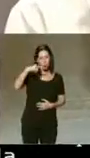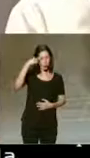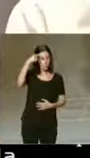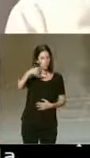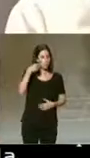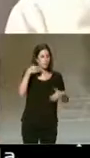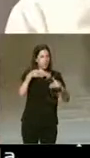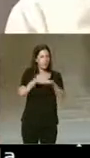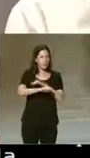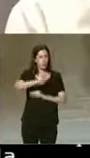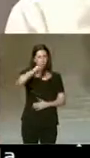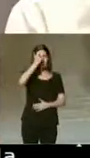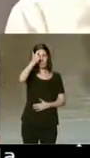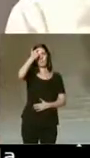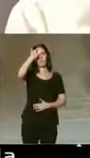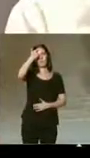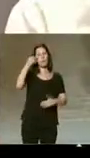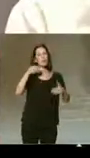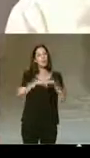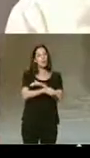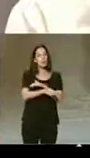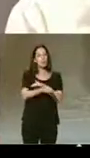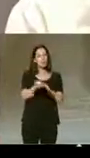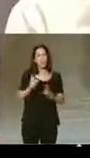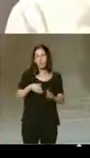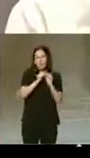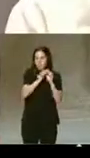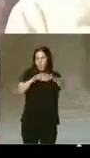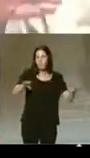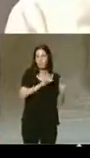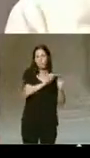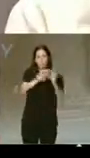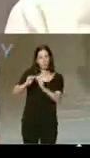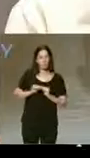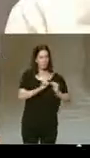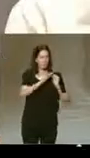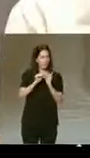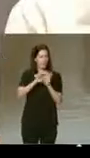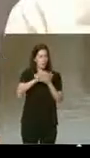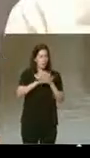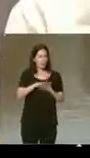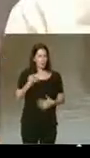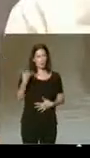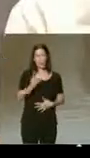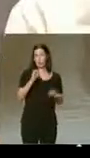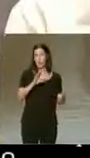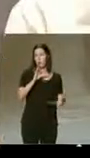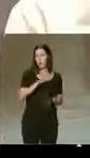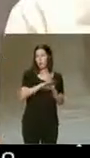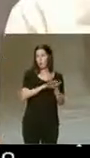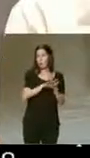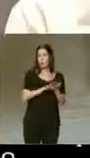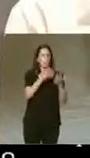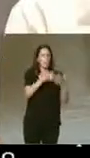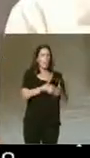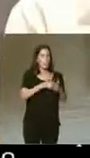We are missing an accessibility culture. For it to be more generalized, that's what we are missing. As